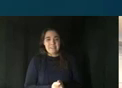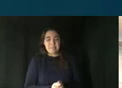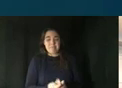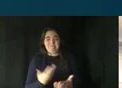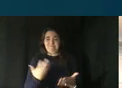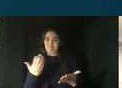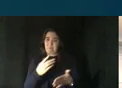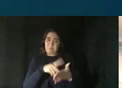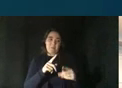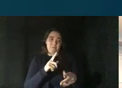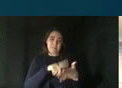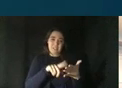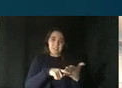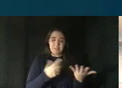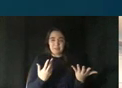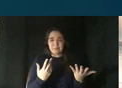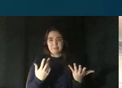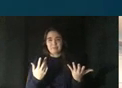But